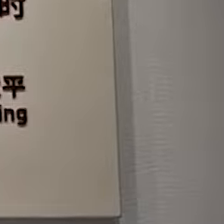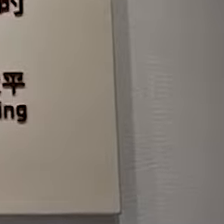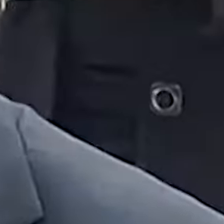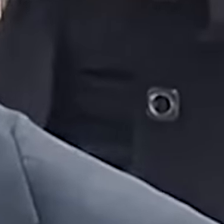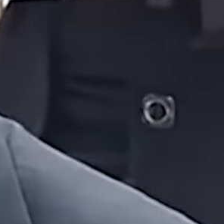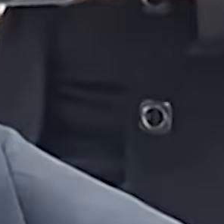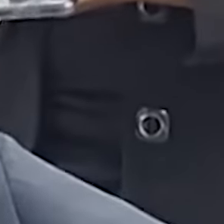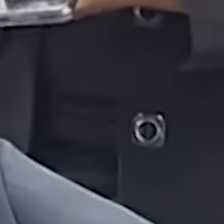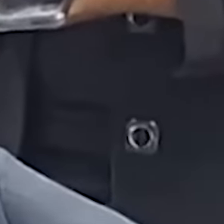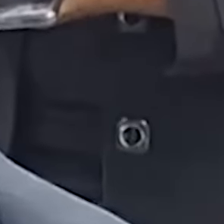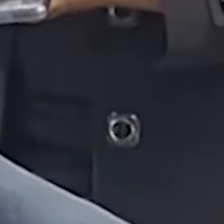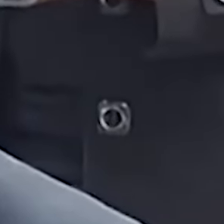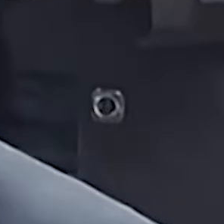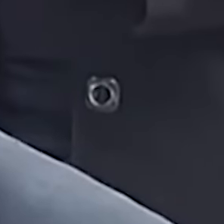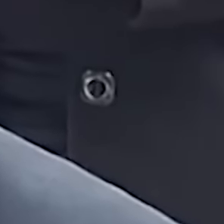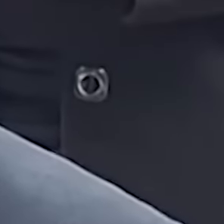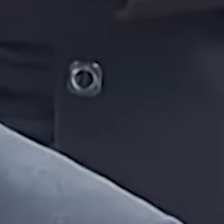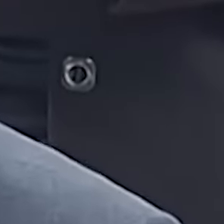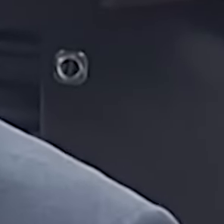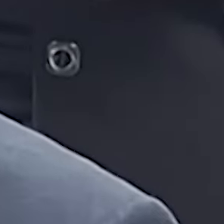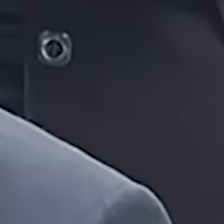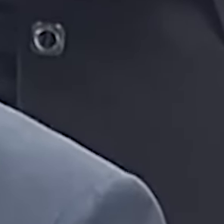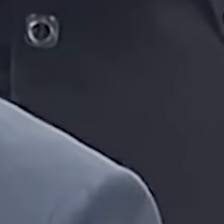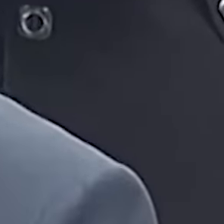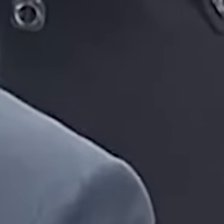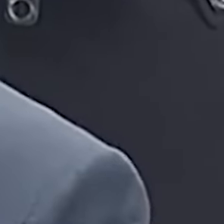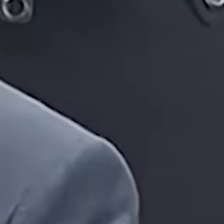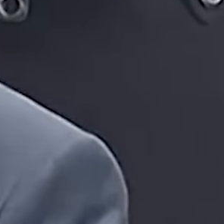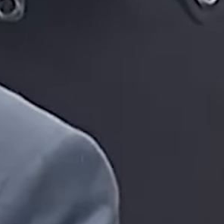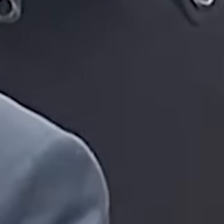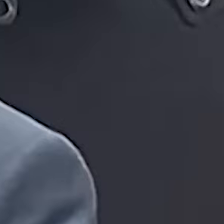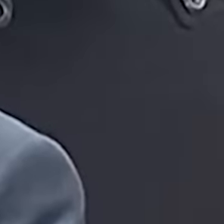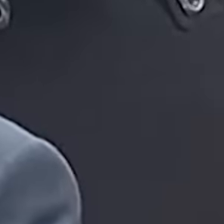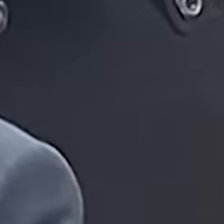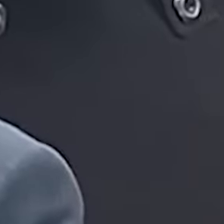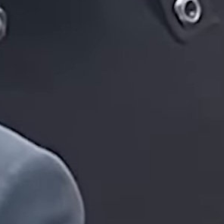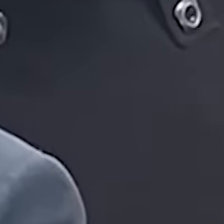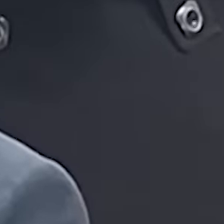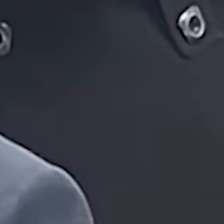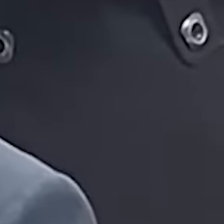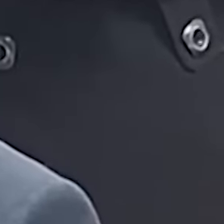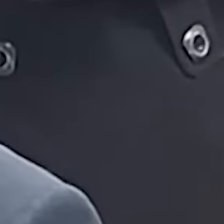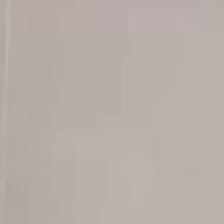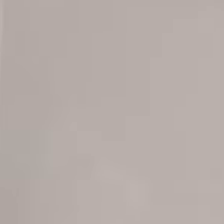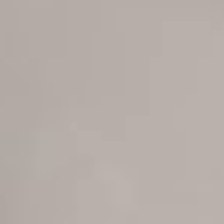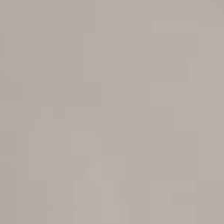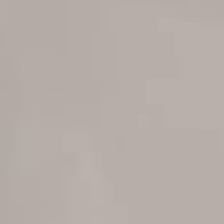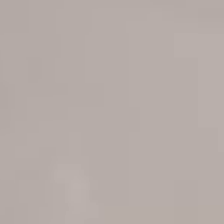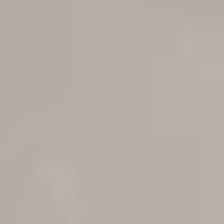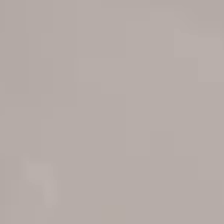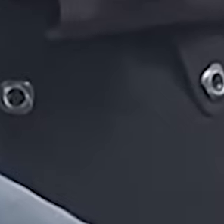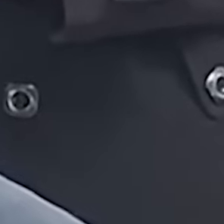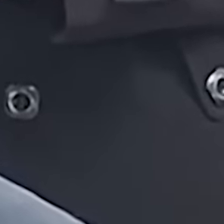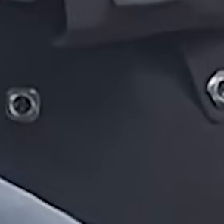posterity. So you are very, very welcome, and we appreciate what we've just learned going through